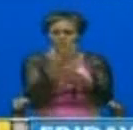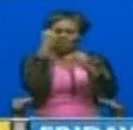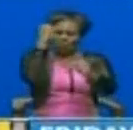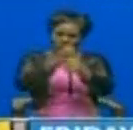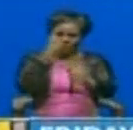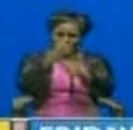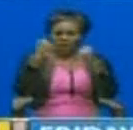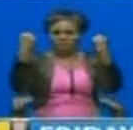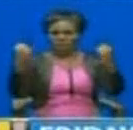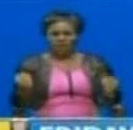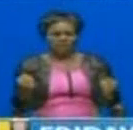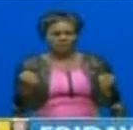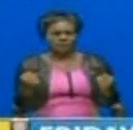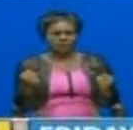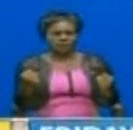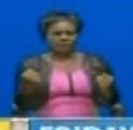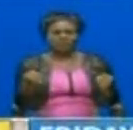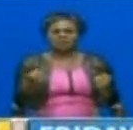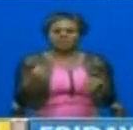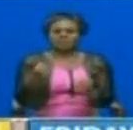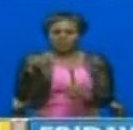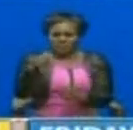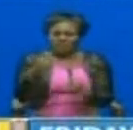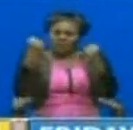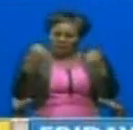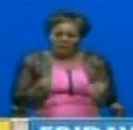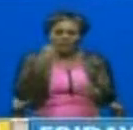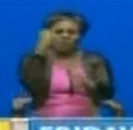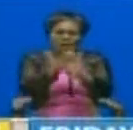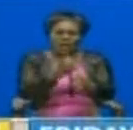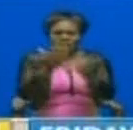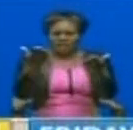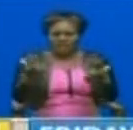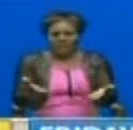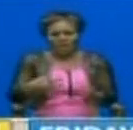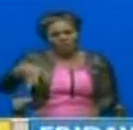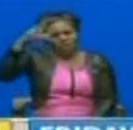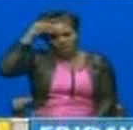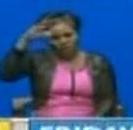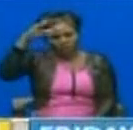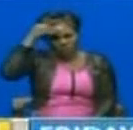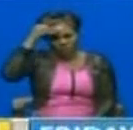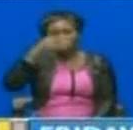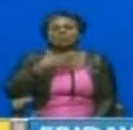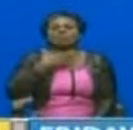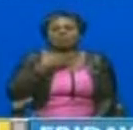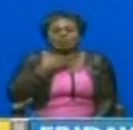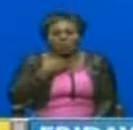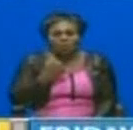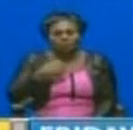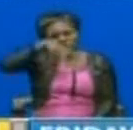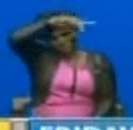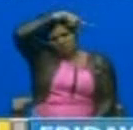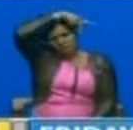work. Fast forward, the product of his hard work, now in his education, looking forward to